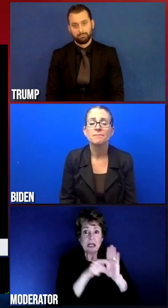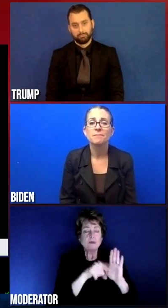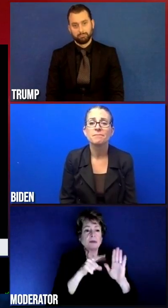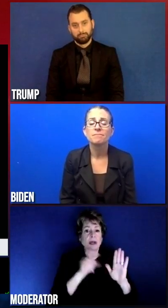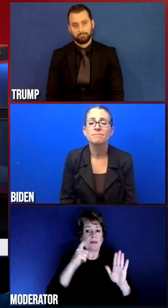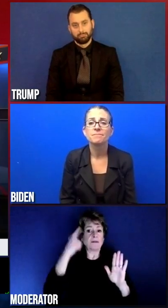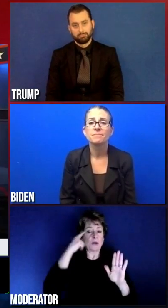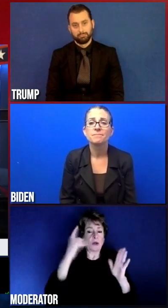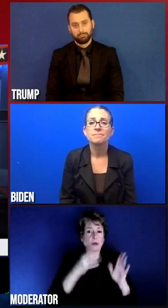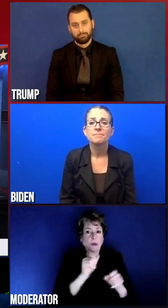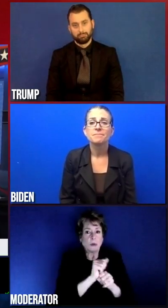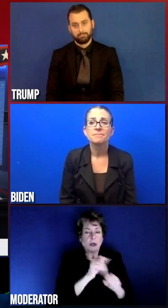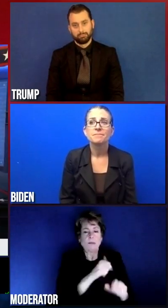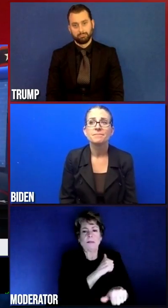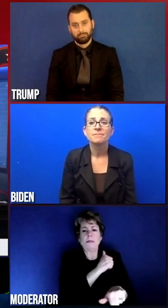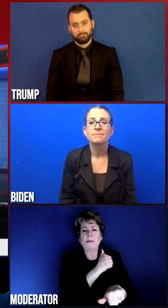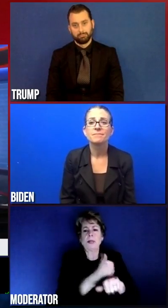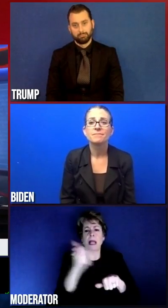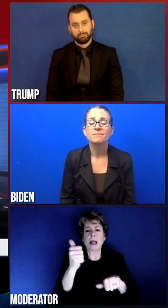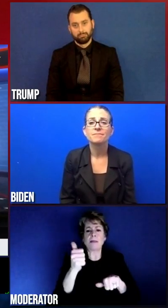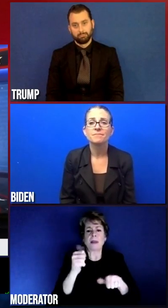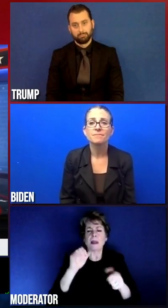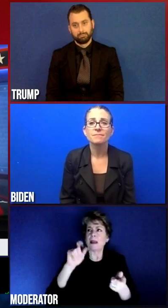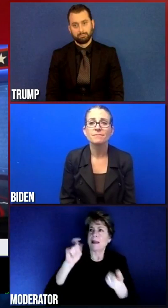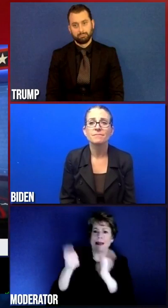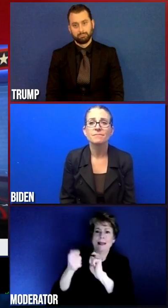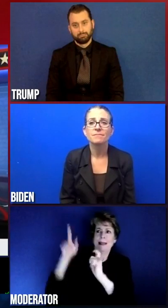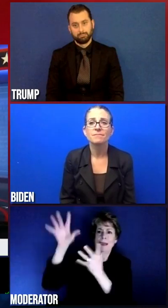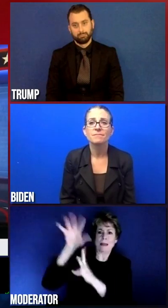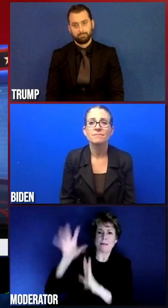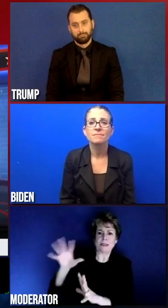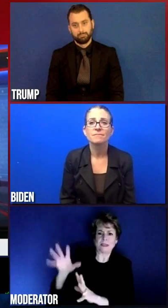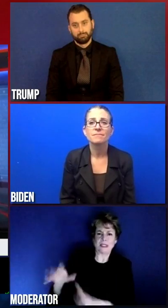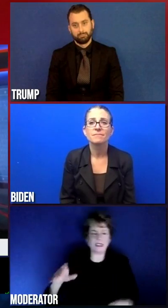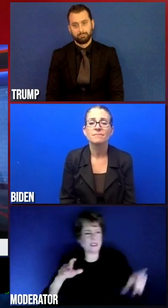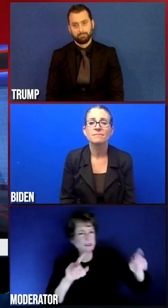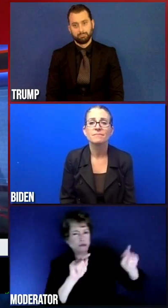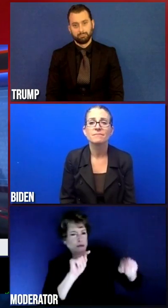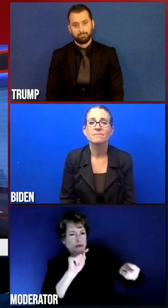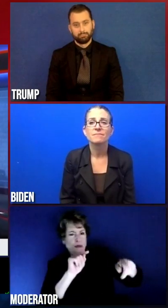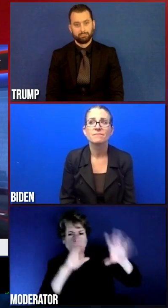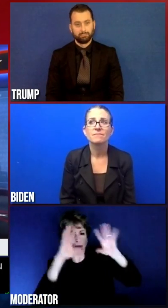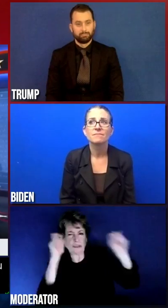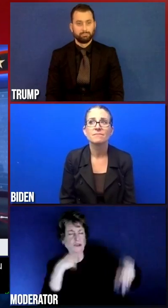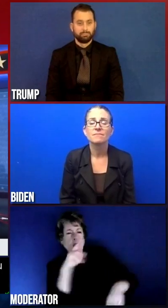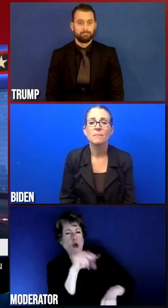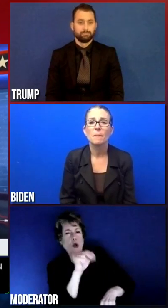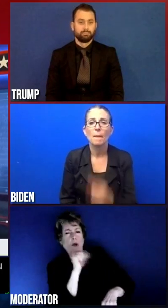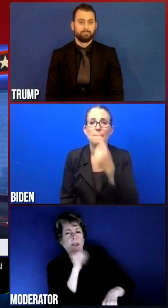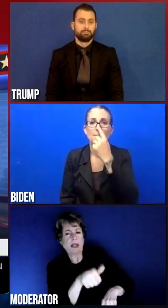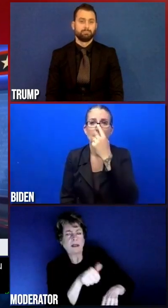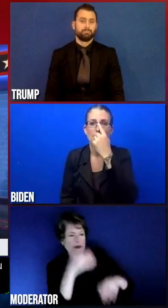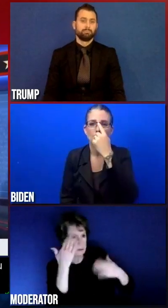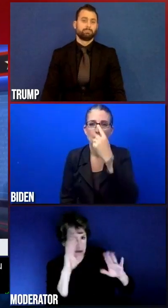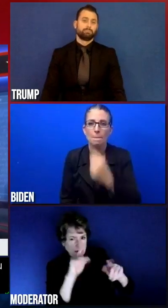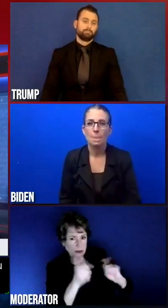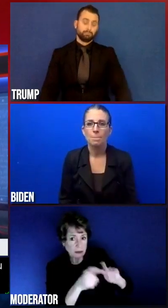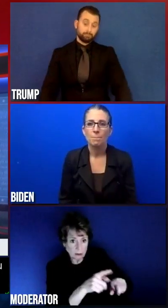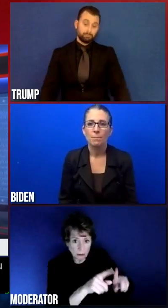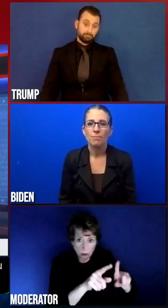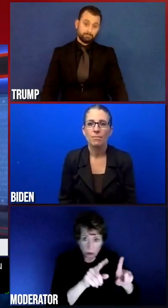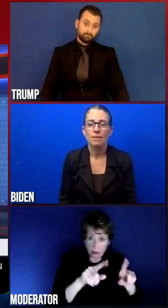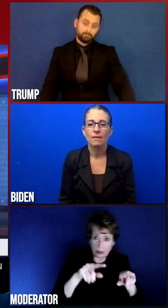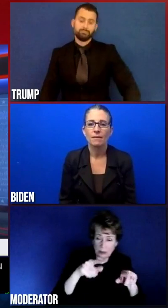science knows. Over your 4 years, you have pulled the U.S. out of the Paris Climate Accord. You have rolled back a number